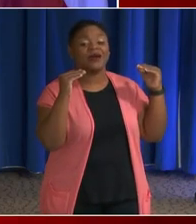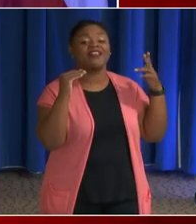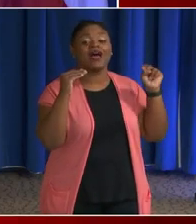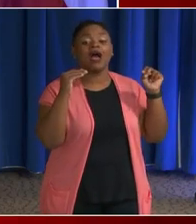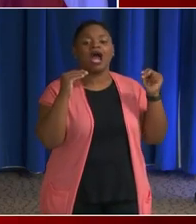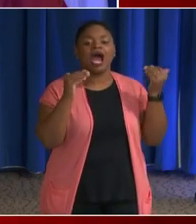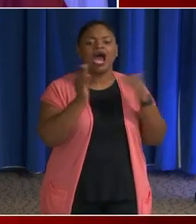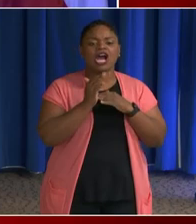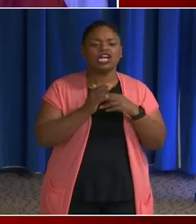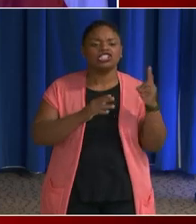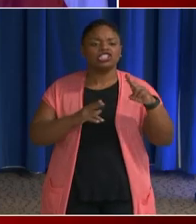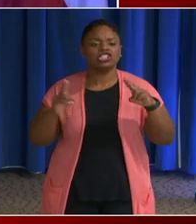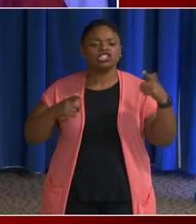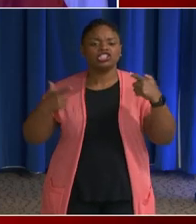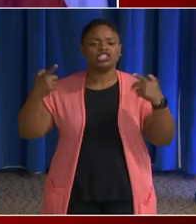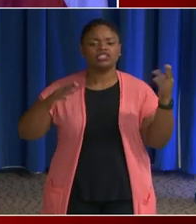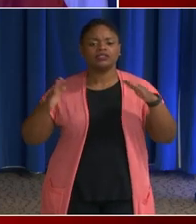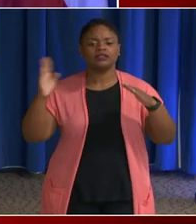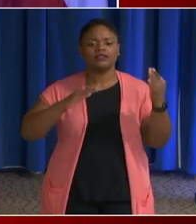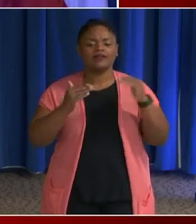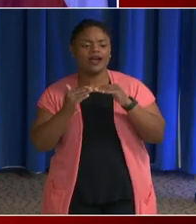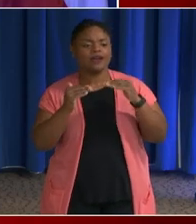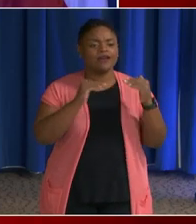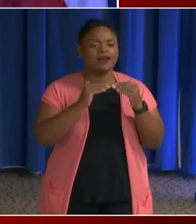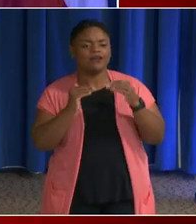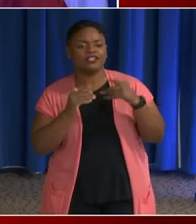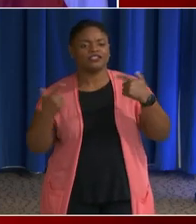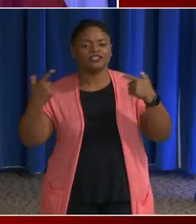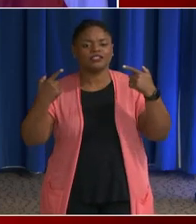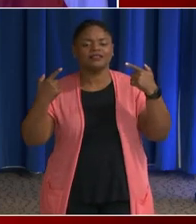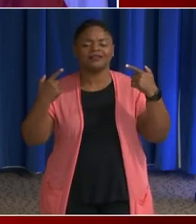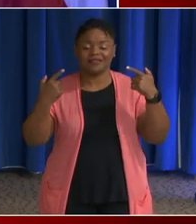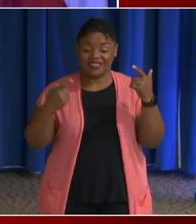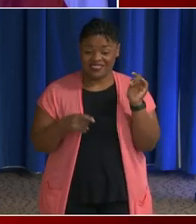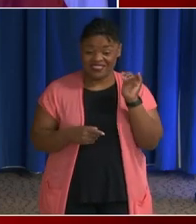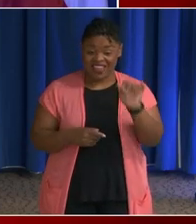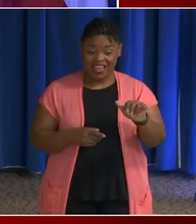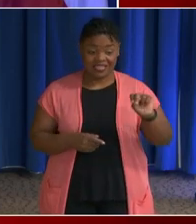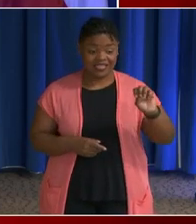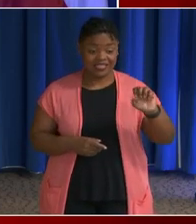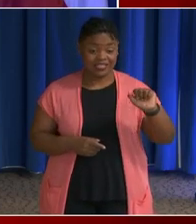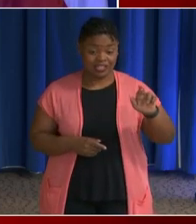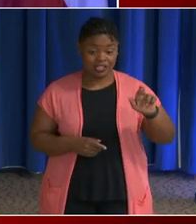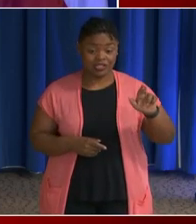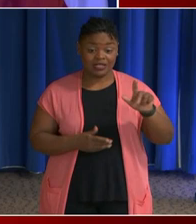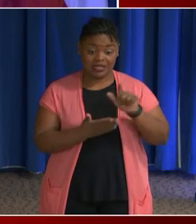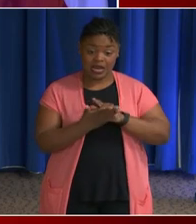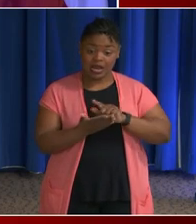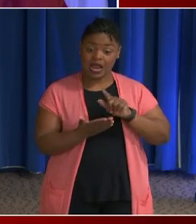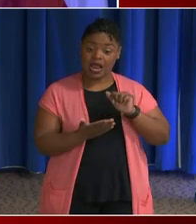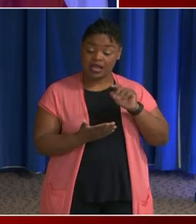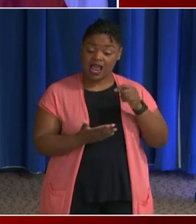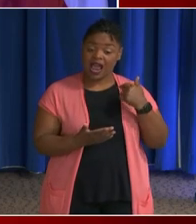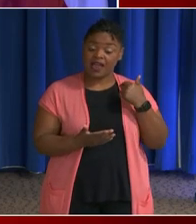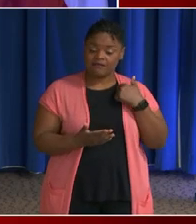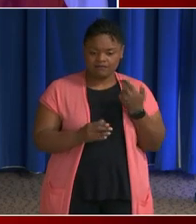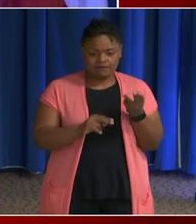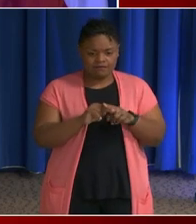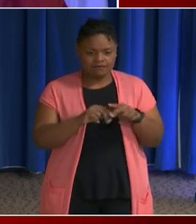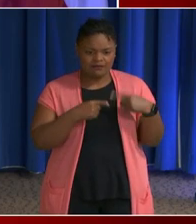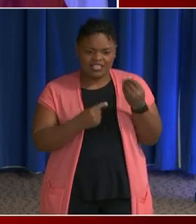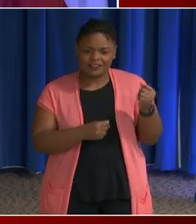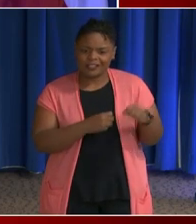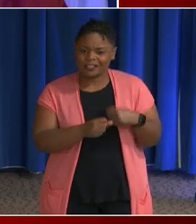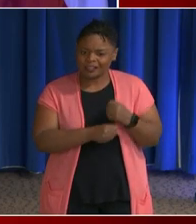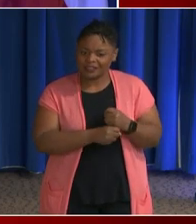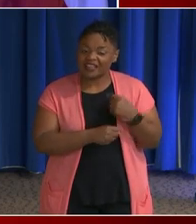So the NEAR Act went to that approach, and we've expanded that in the last couple of years, and I think that's what the